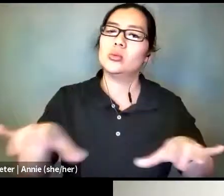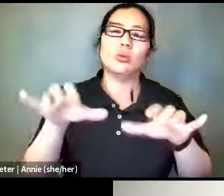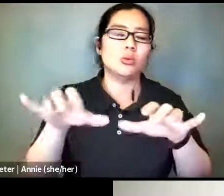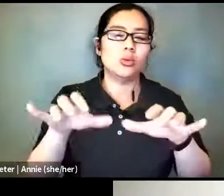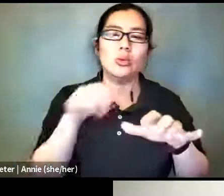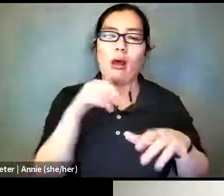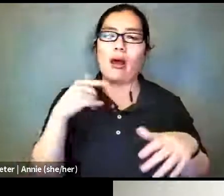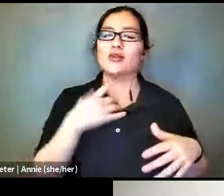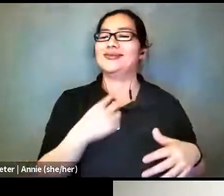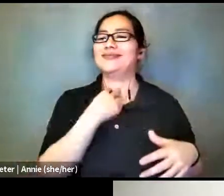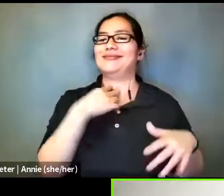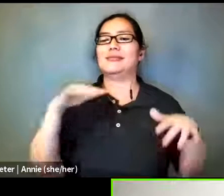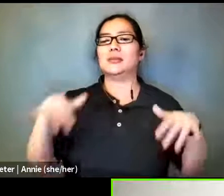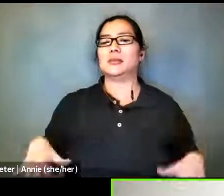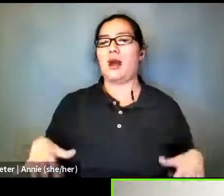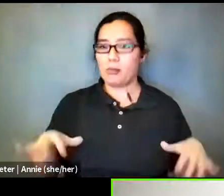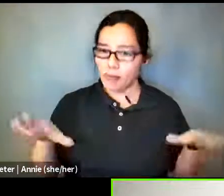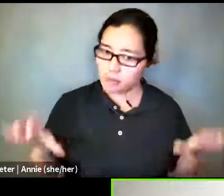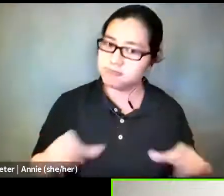better.